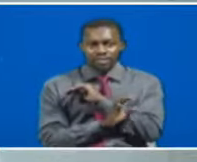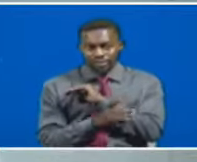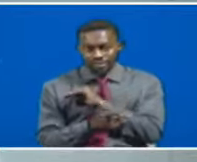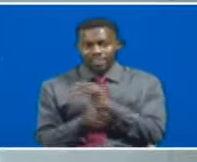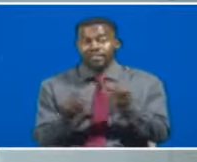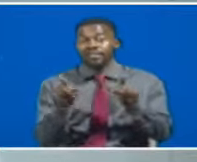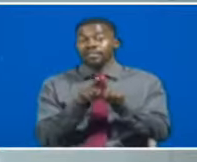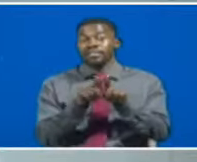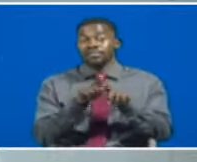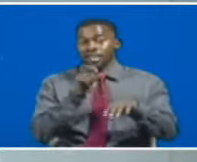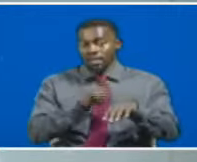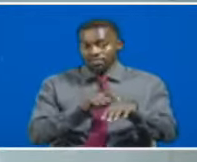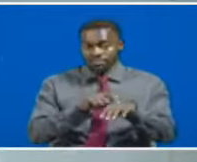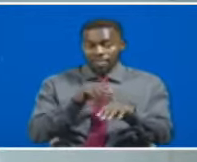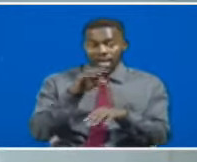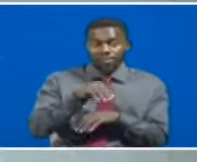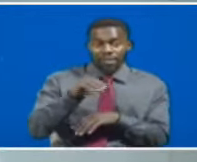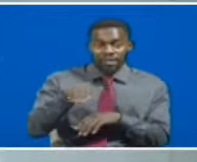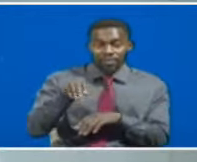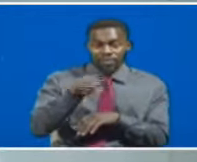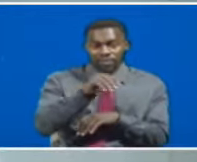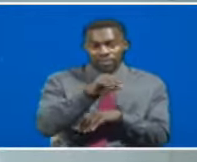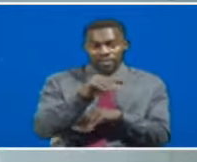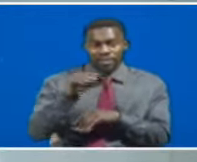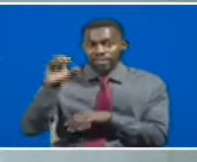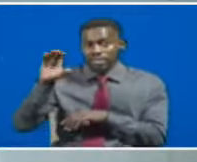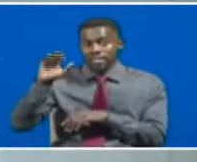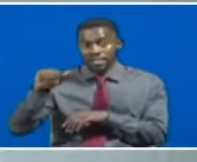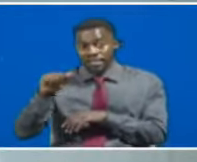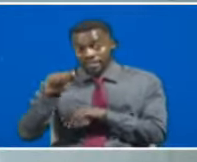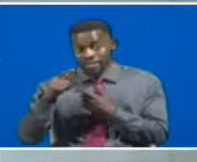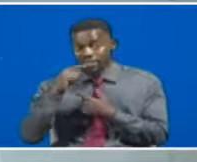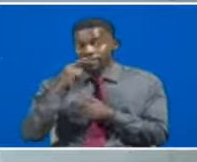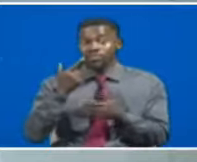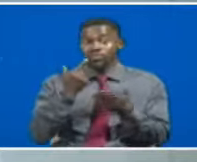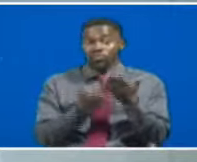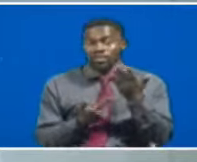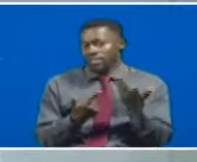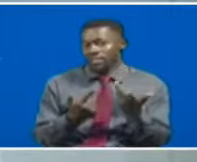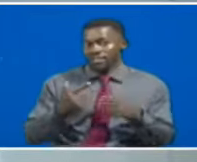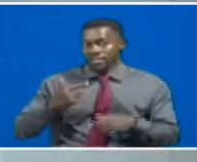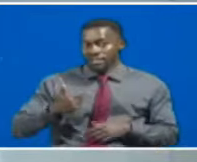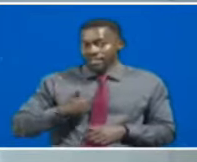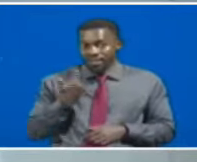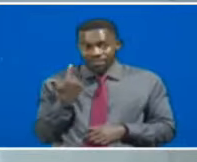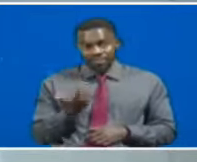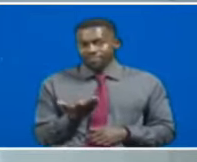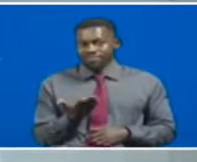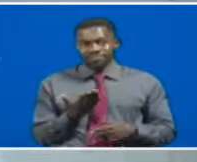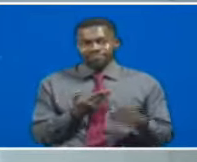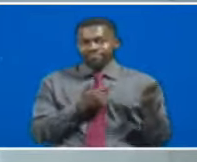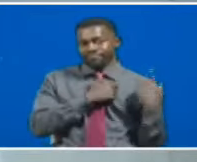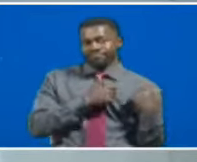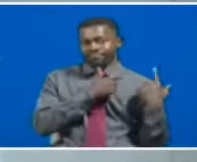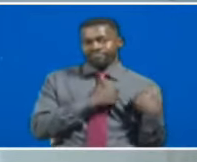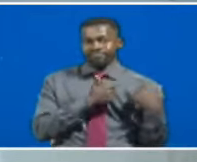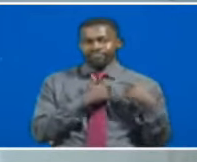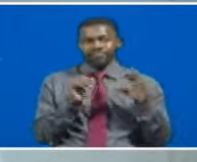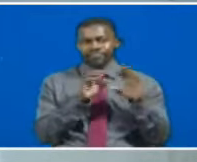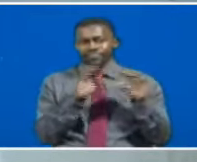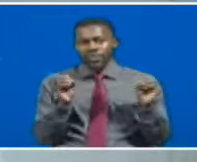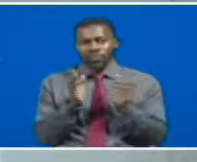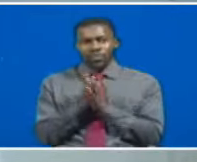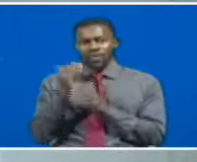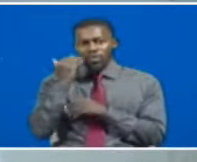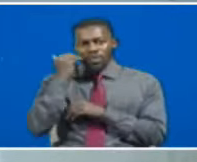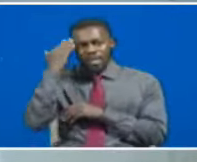as Agriculture Cabinet Secretary Mithika Linturi said that he will not be bothered by the calls by some members of parliament for